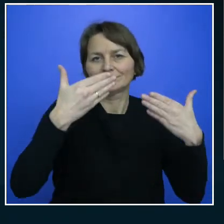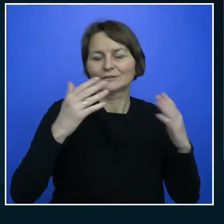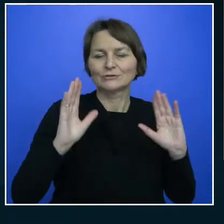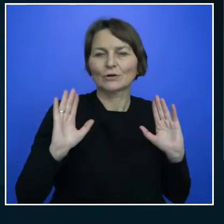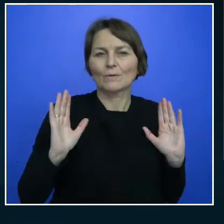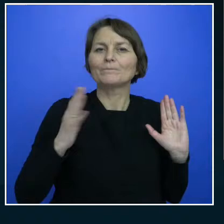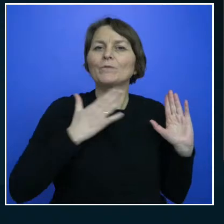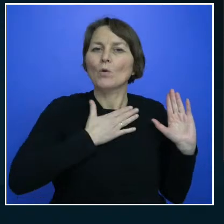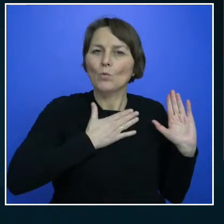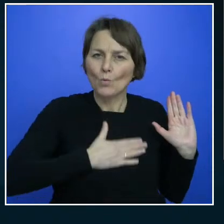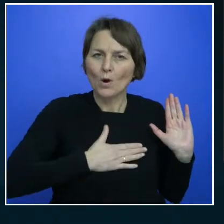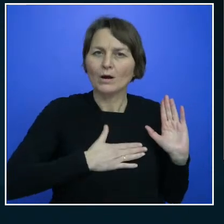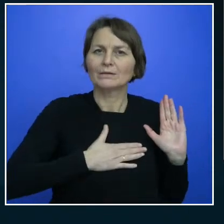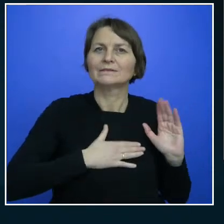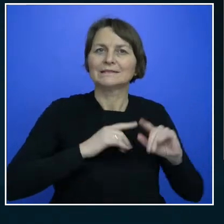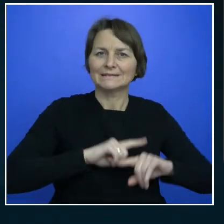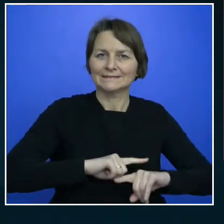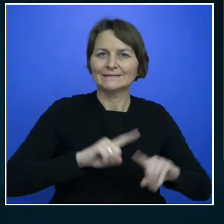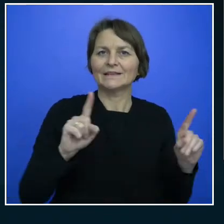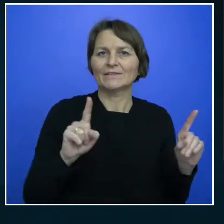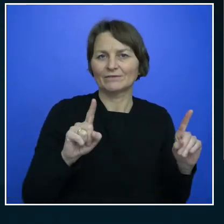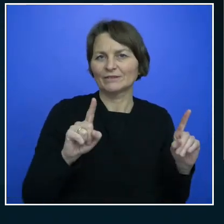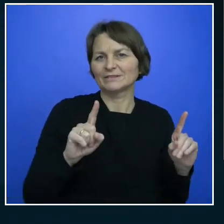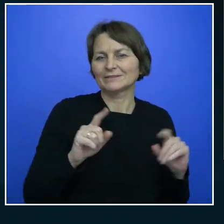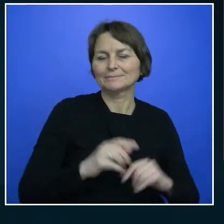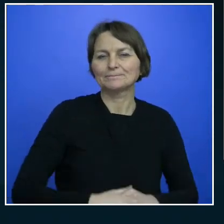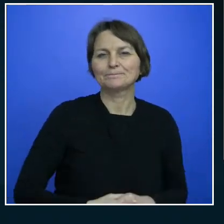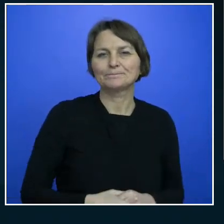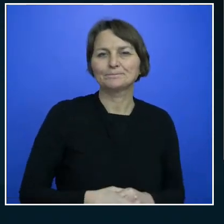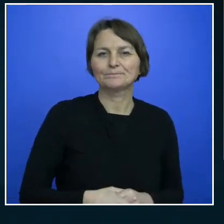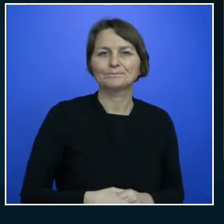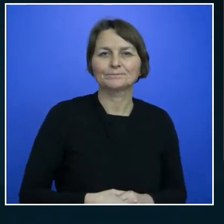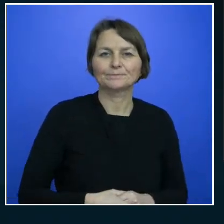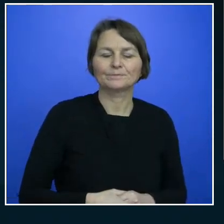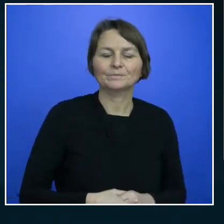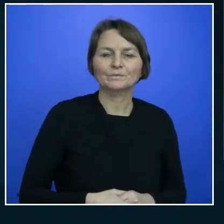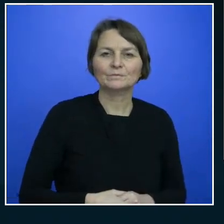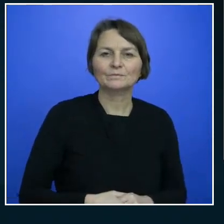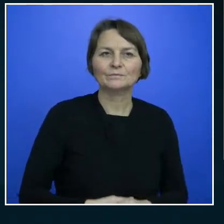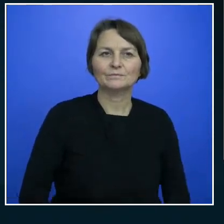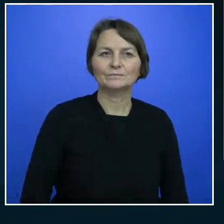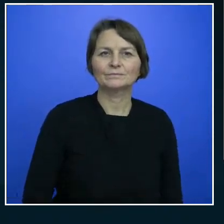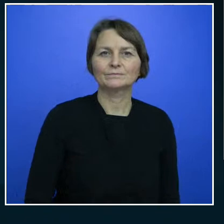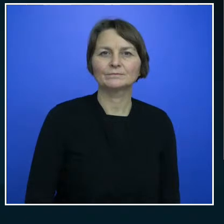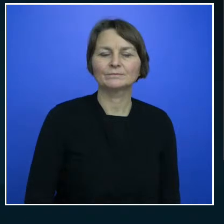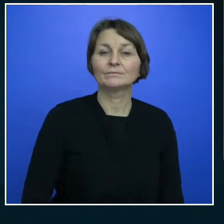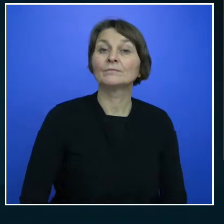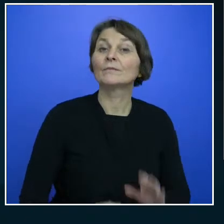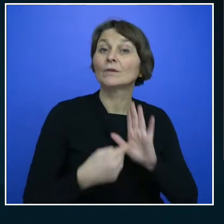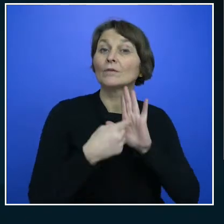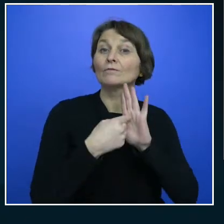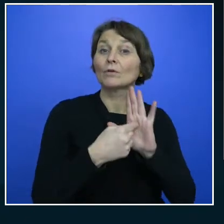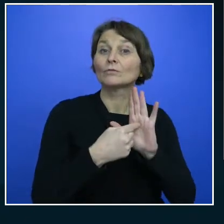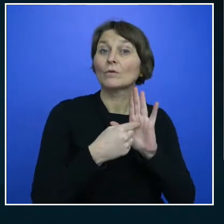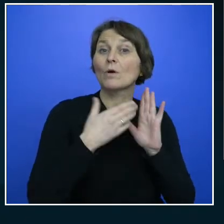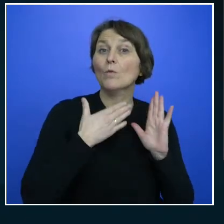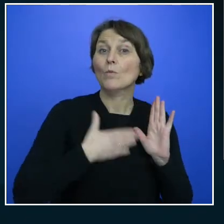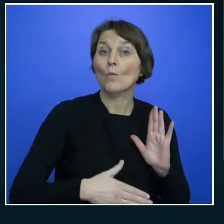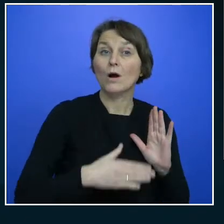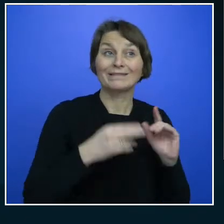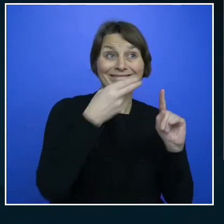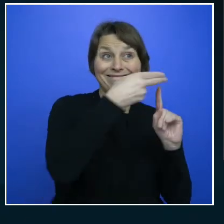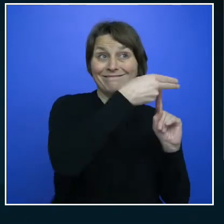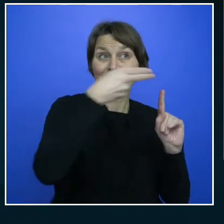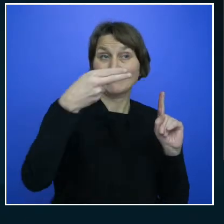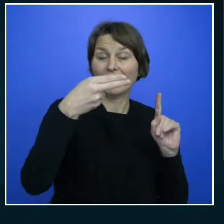have also some other things like not www for my domain name, so that I